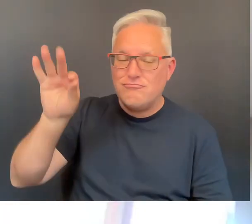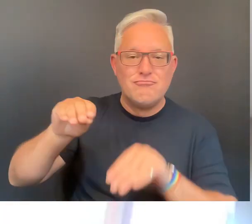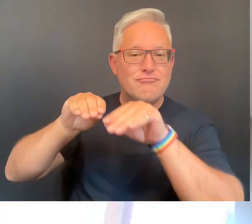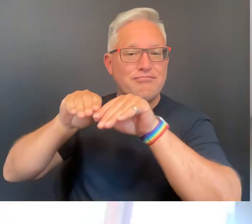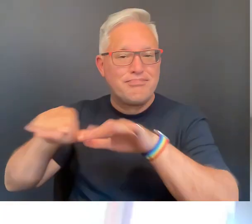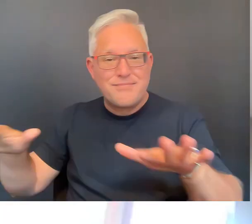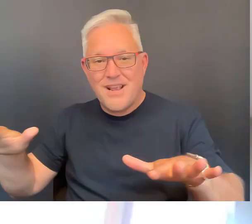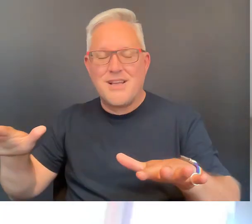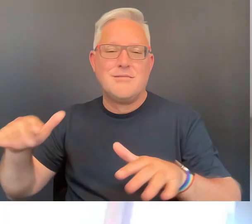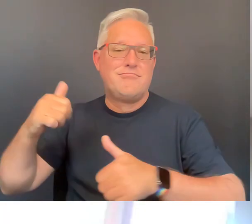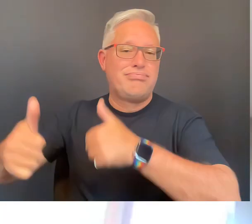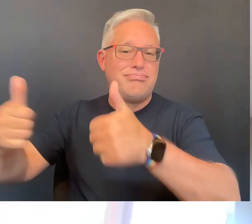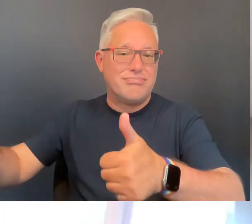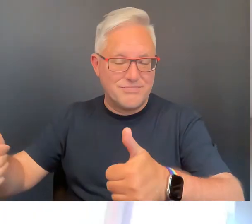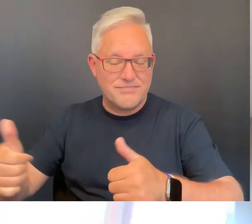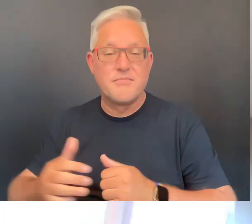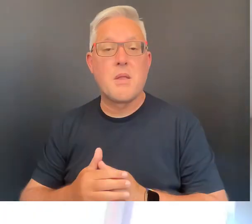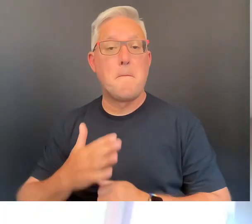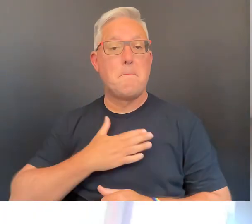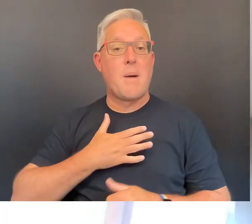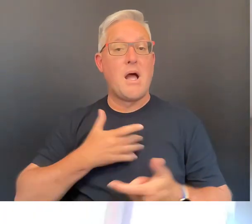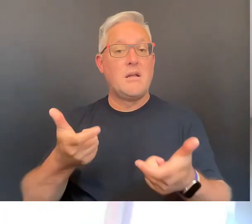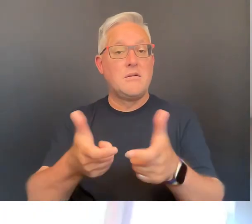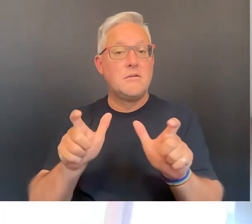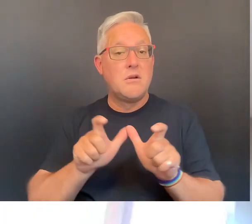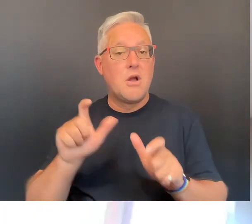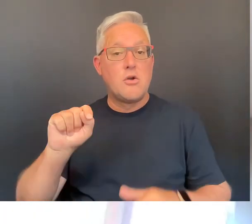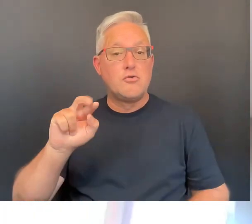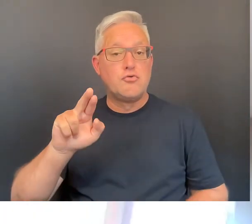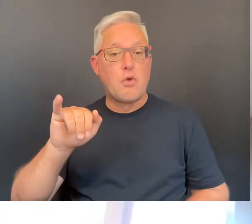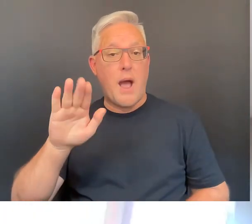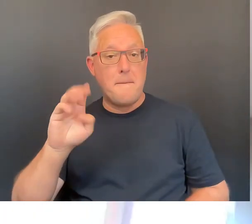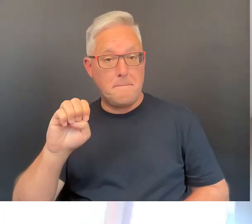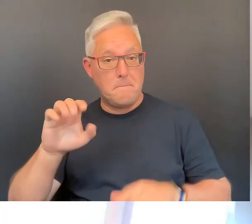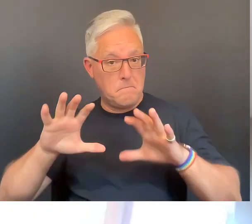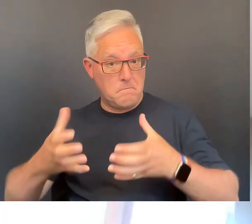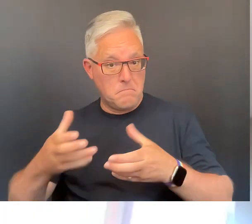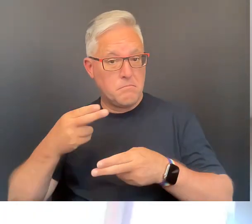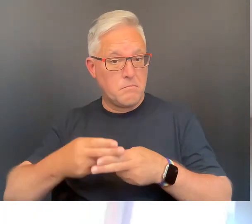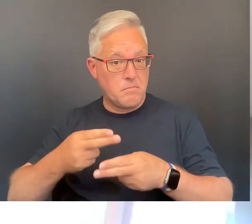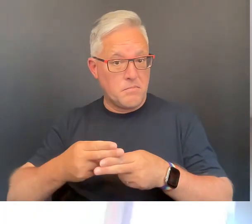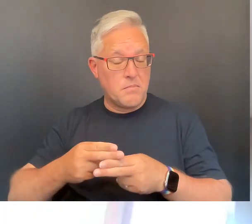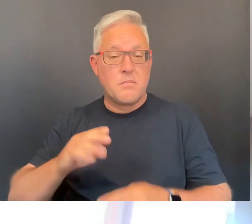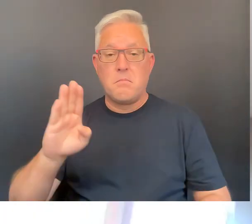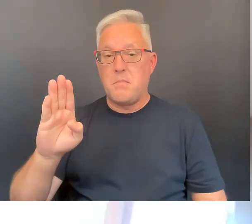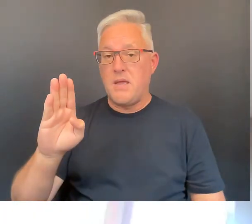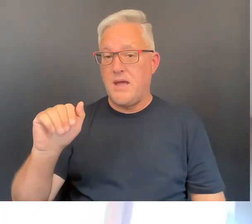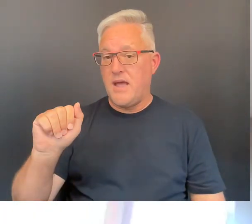then, so we're from a tribe group called Bataks,